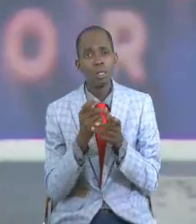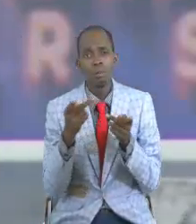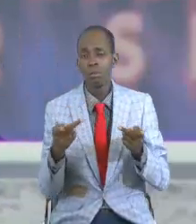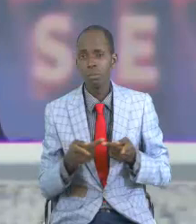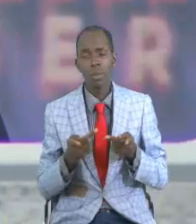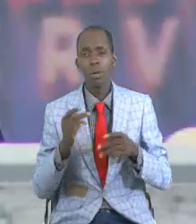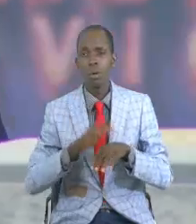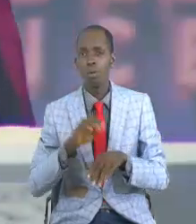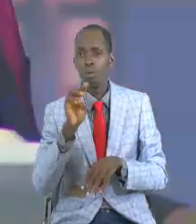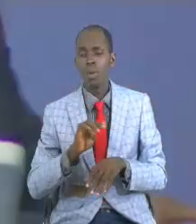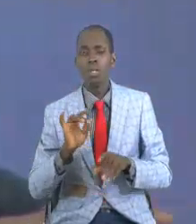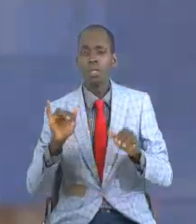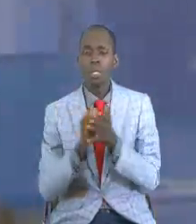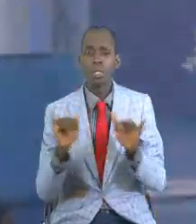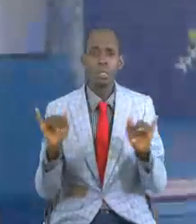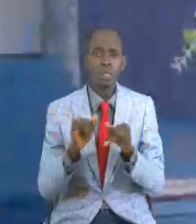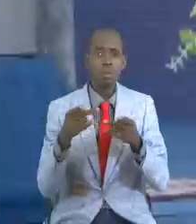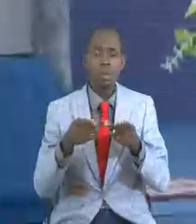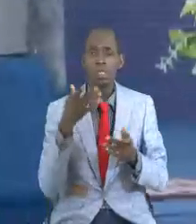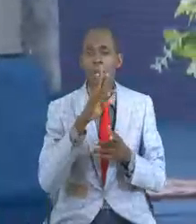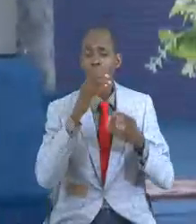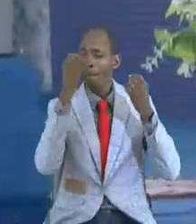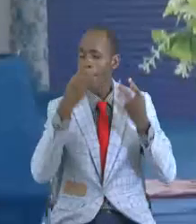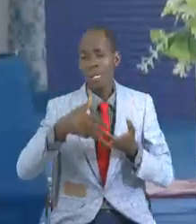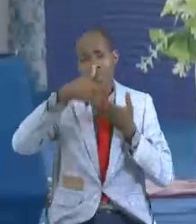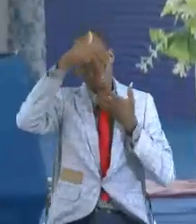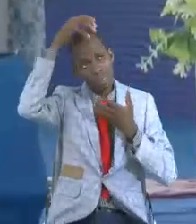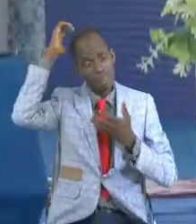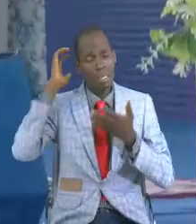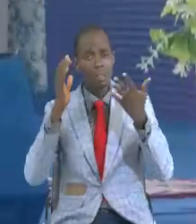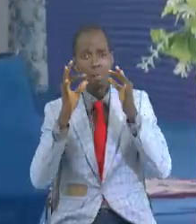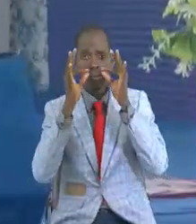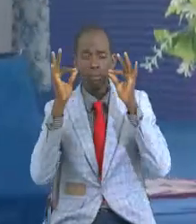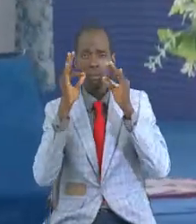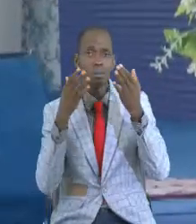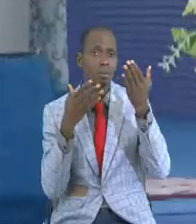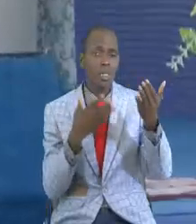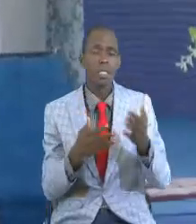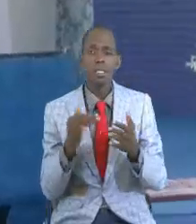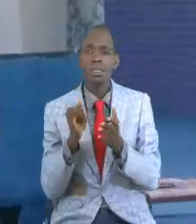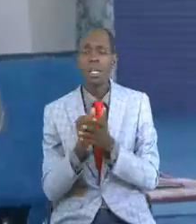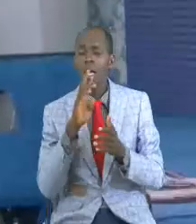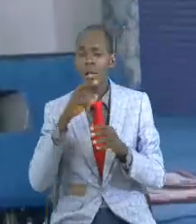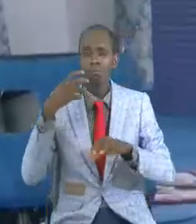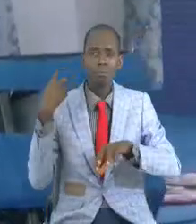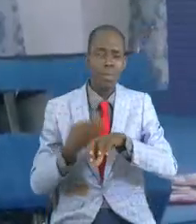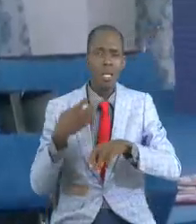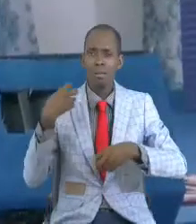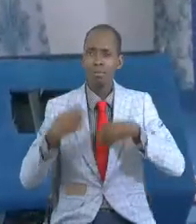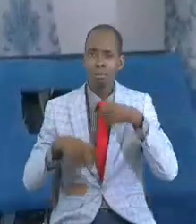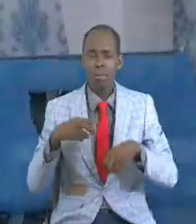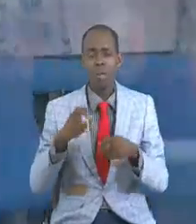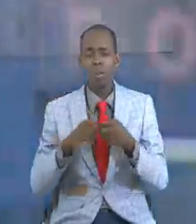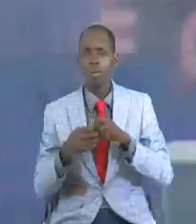that place. There are lions there. There are tigers there. There are difficult people there. You know what is